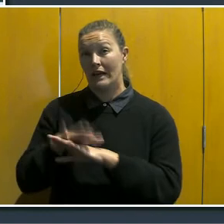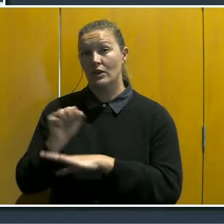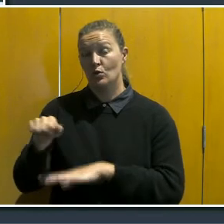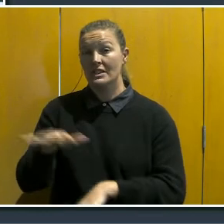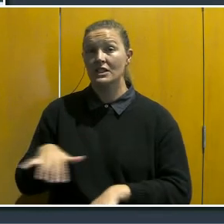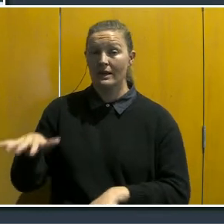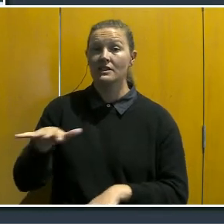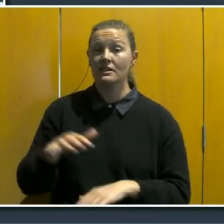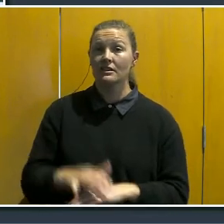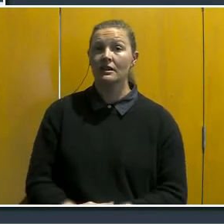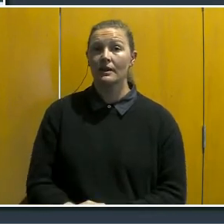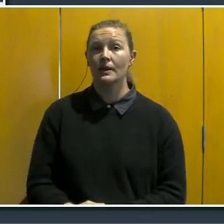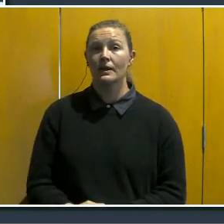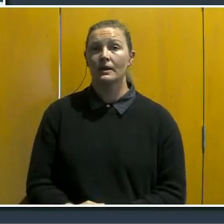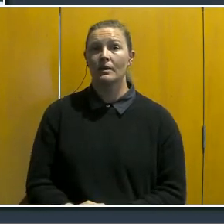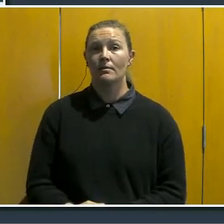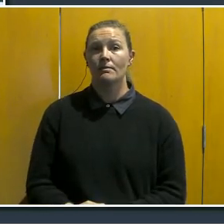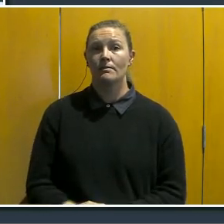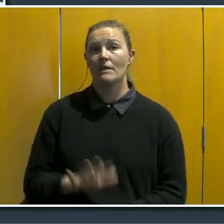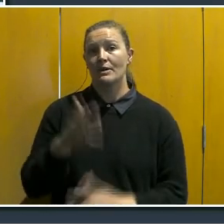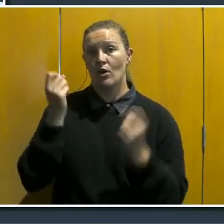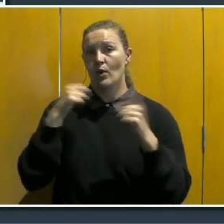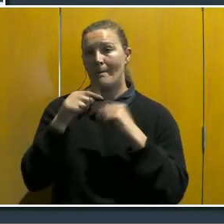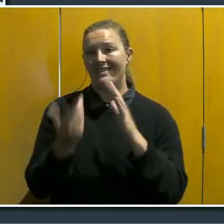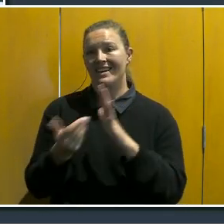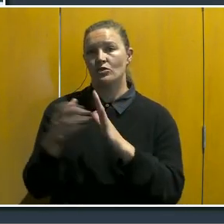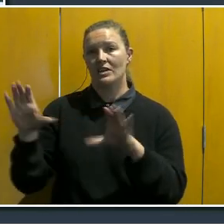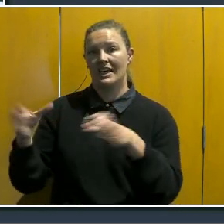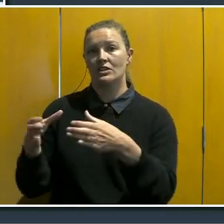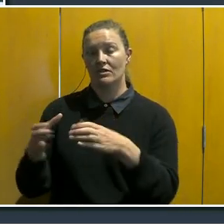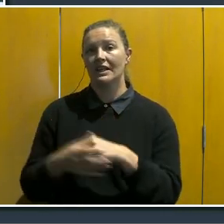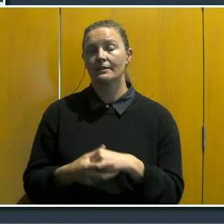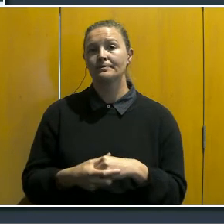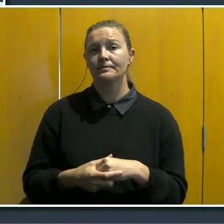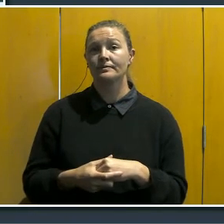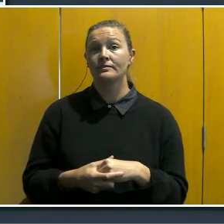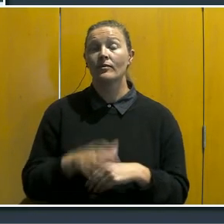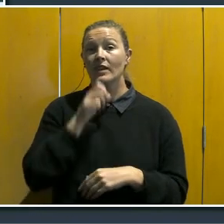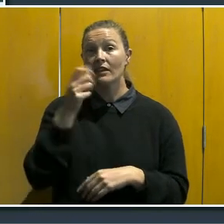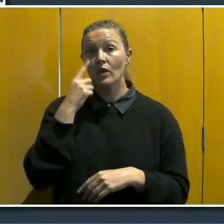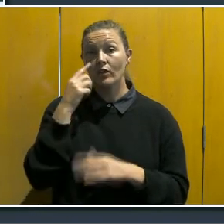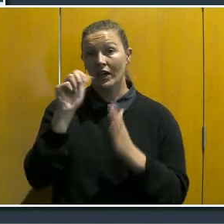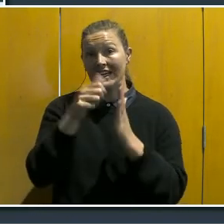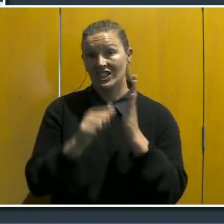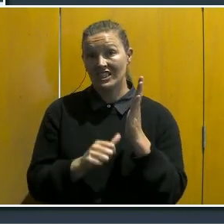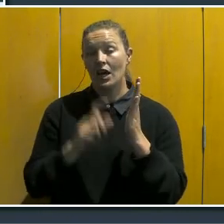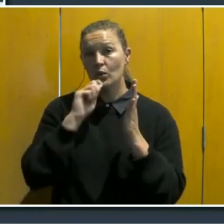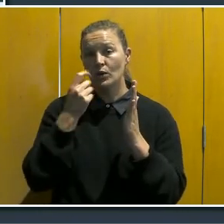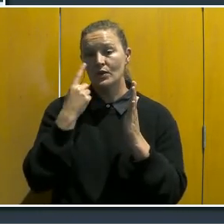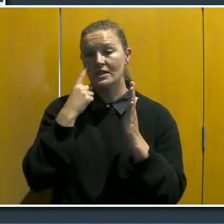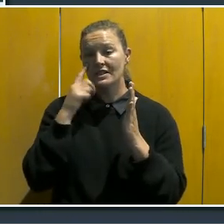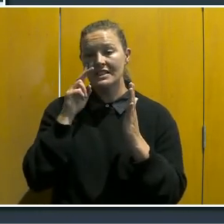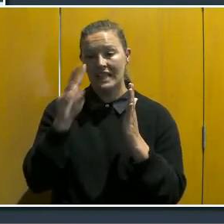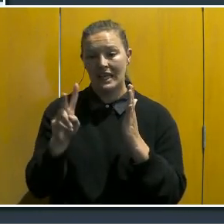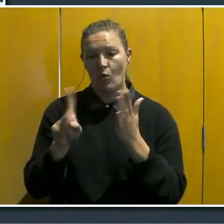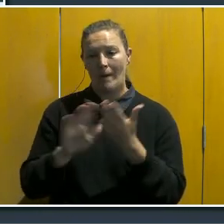situation. So there has that been that distinction made. And if you have a look on the agenda, you'll see what